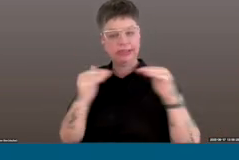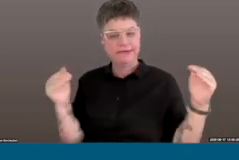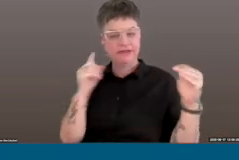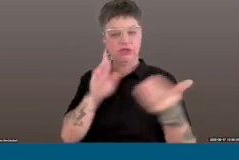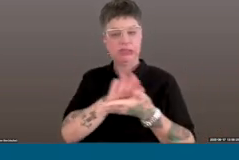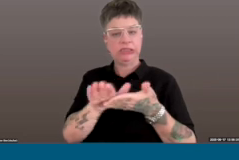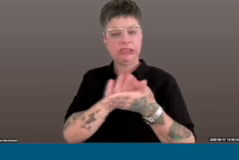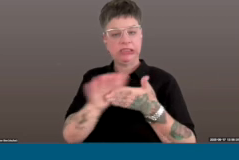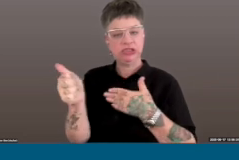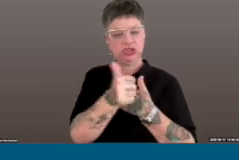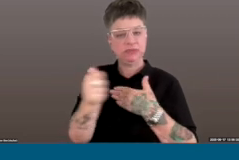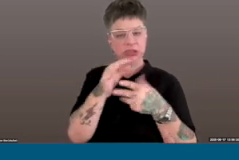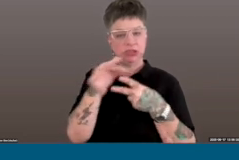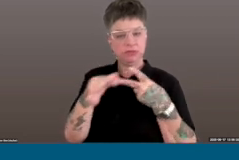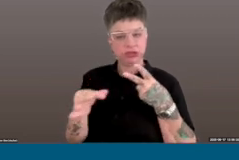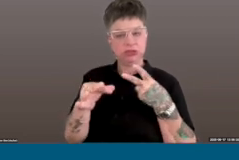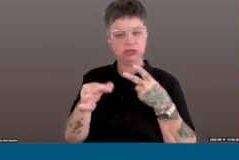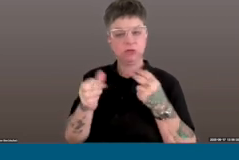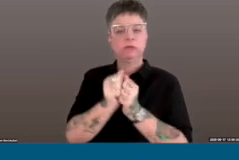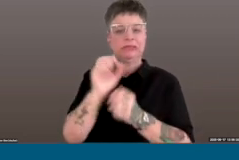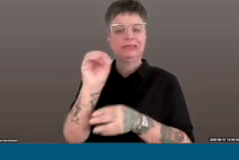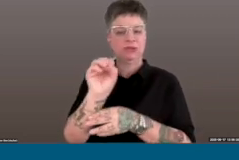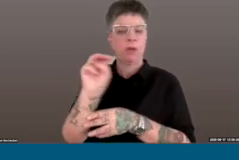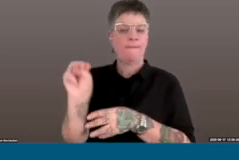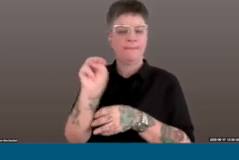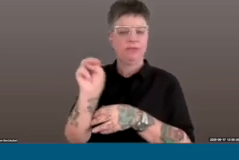transportation options, including zero-emissions mobility options.